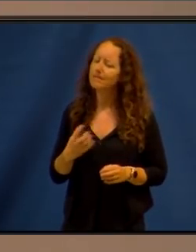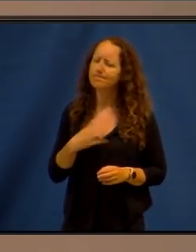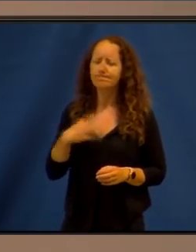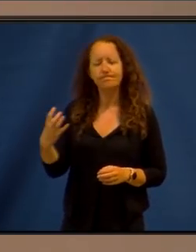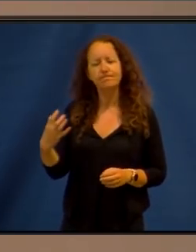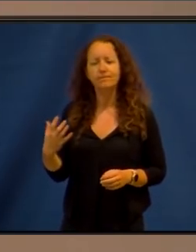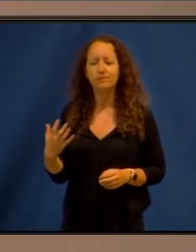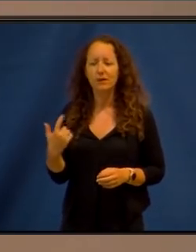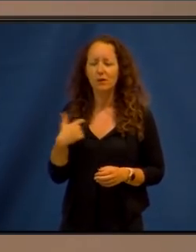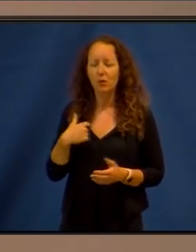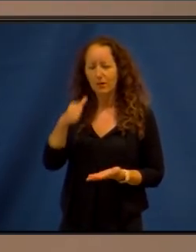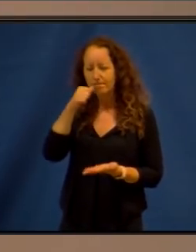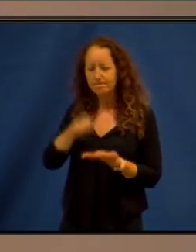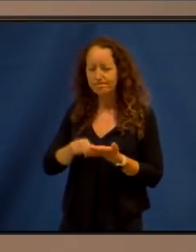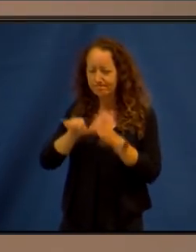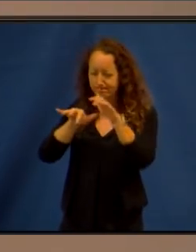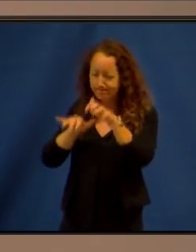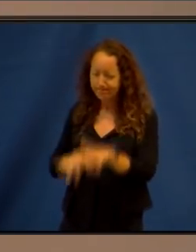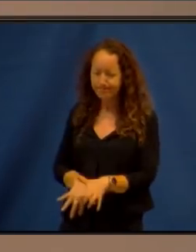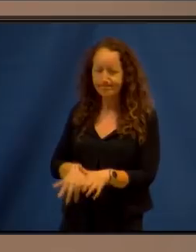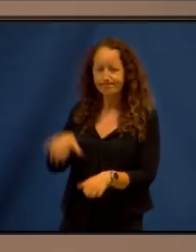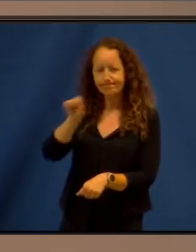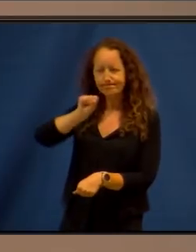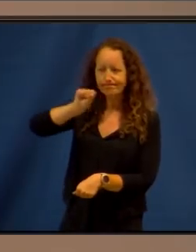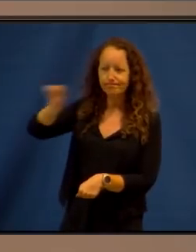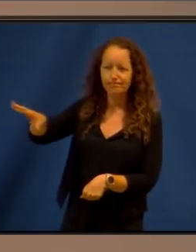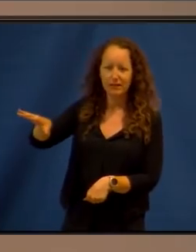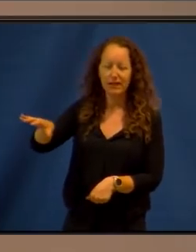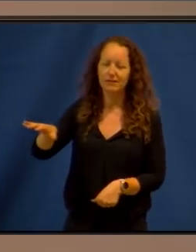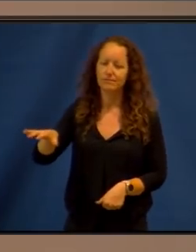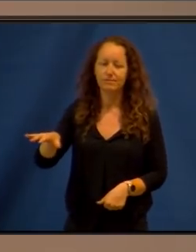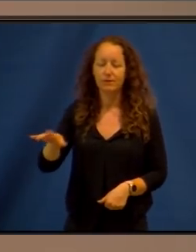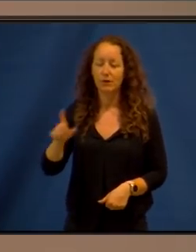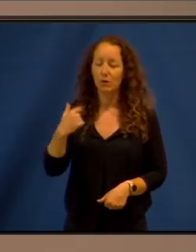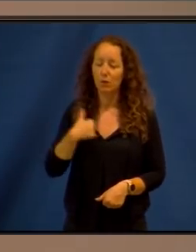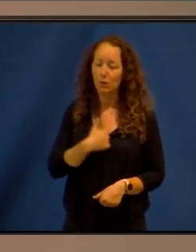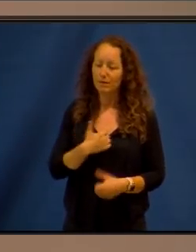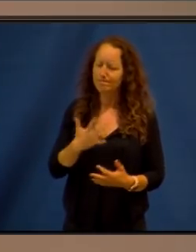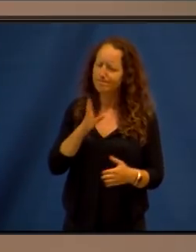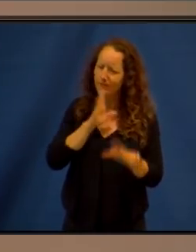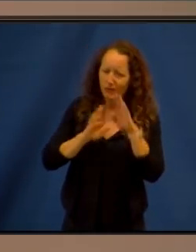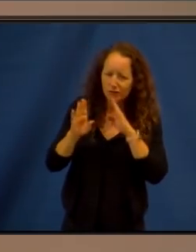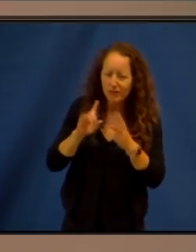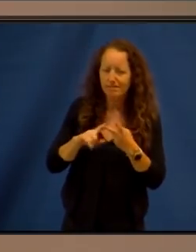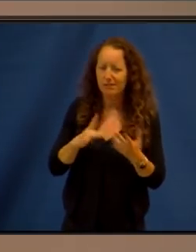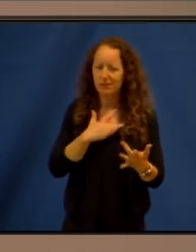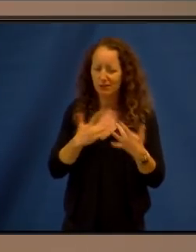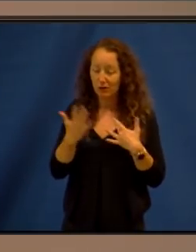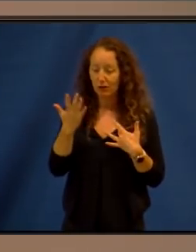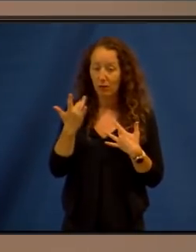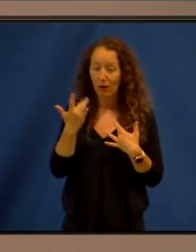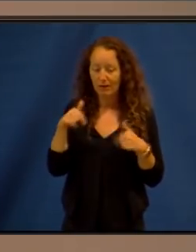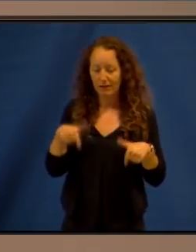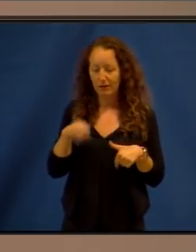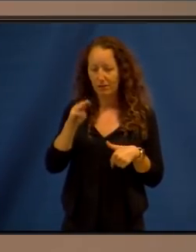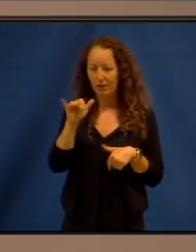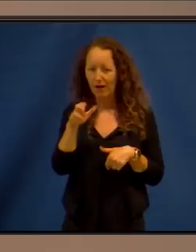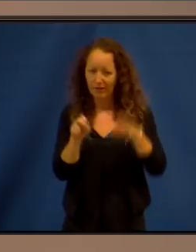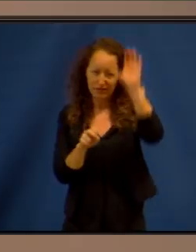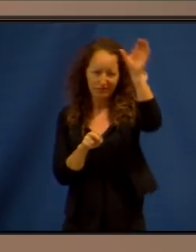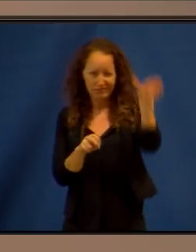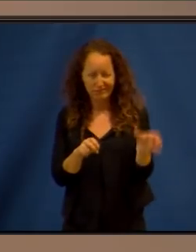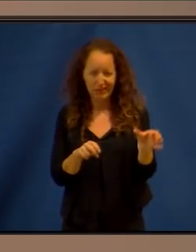And that letter will outline our concern and our frustrations here in Mohave County,